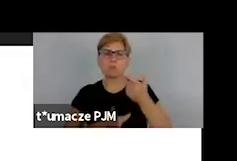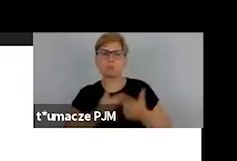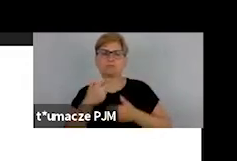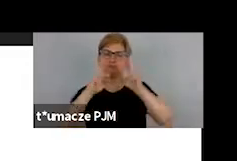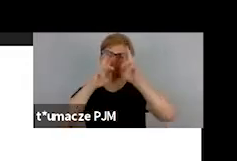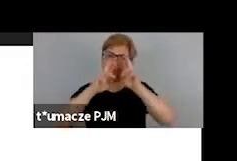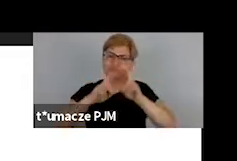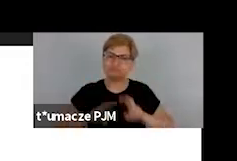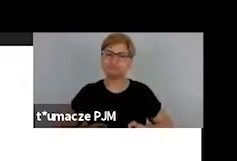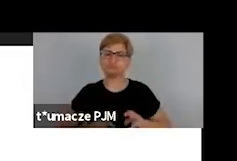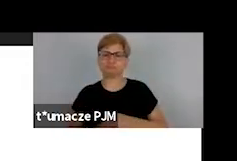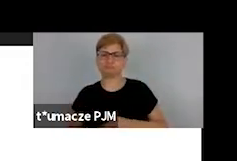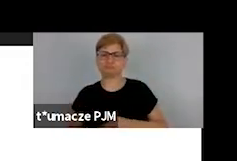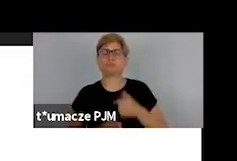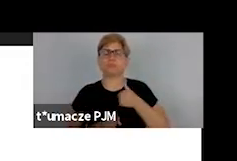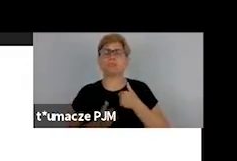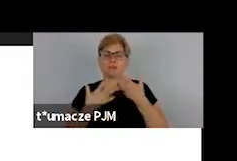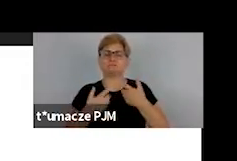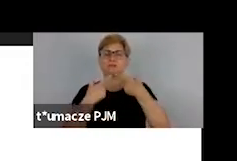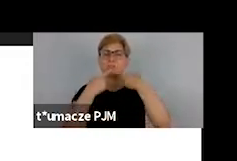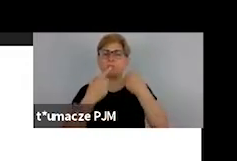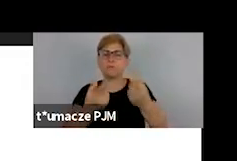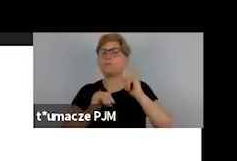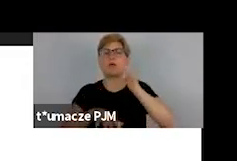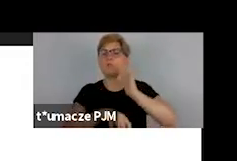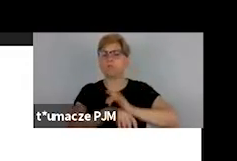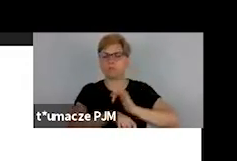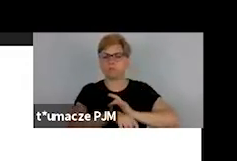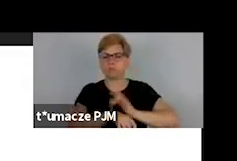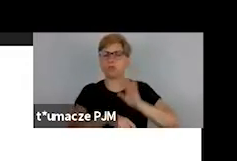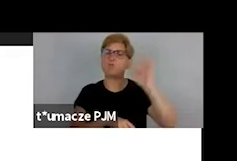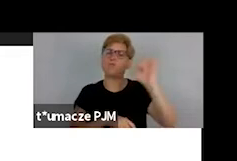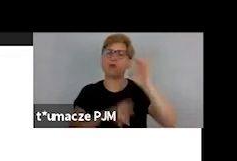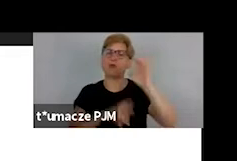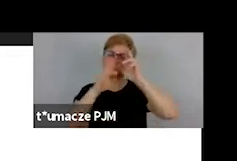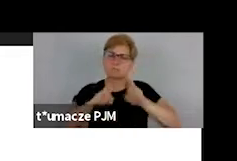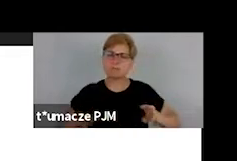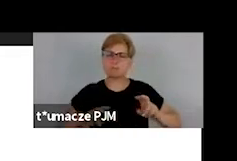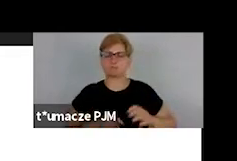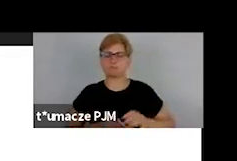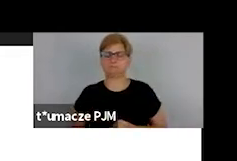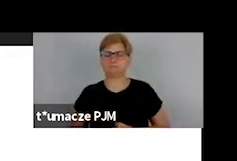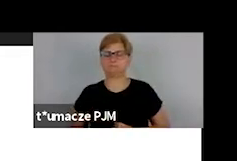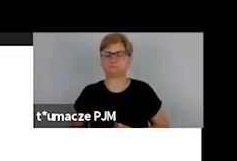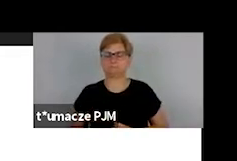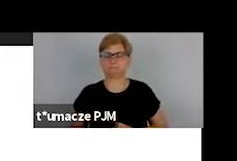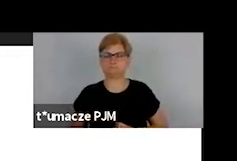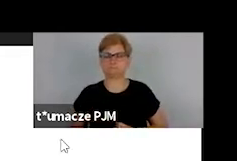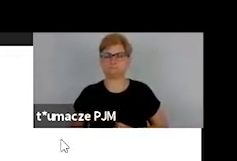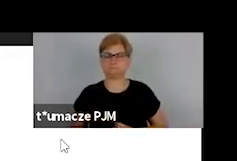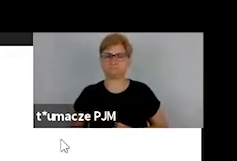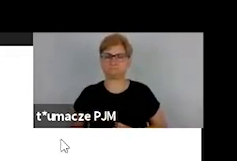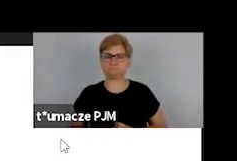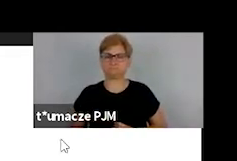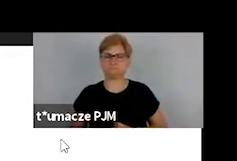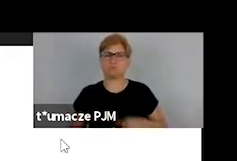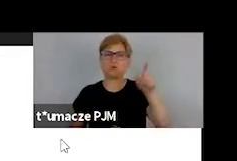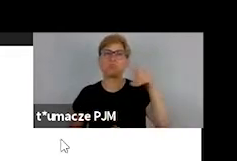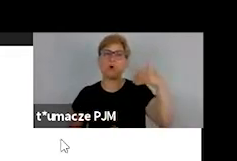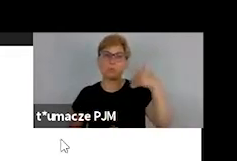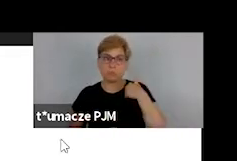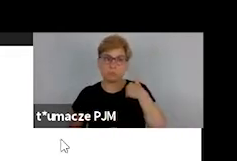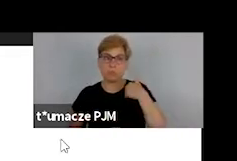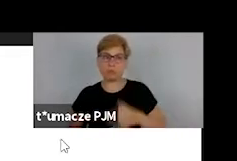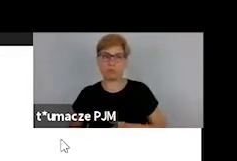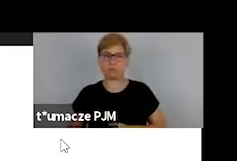findings globally. And here I'm drawing on my role at the University of Cape Town in the School of Public Health and some of the research